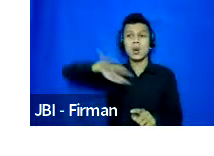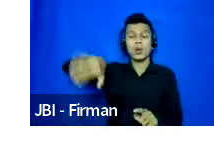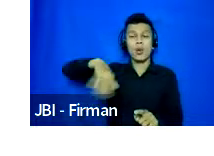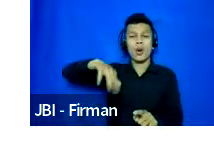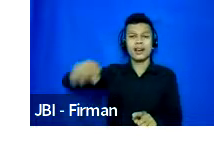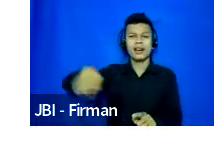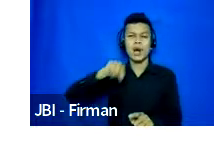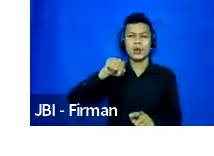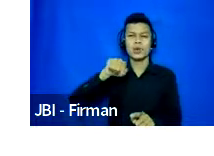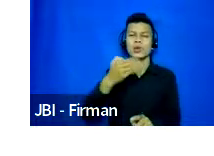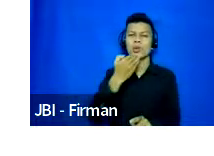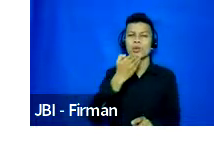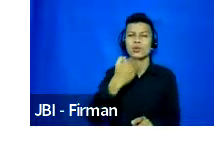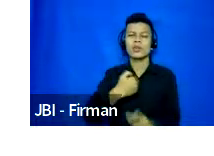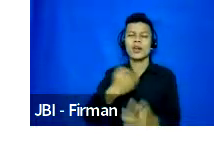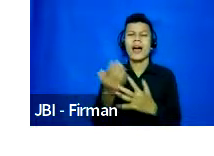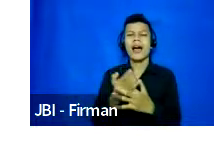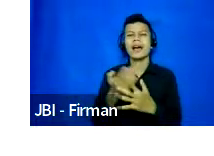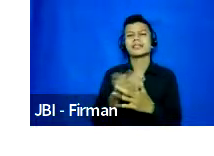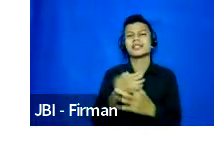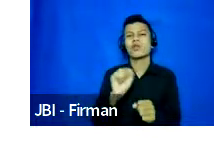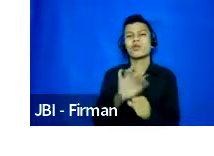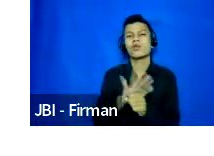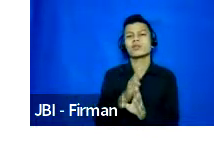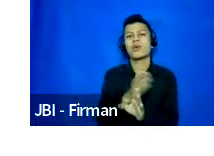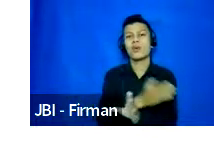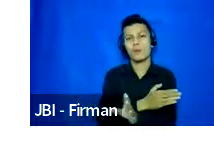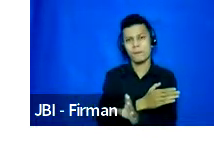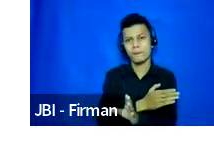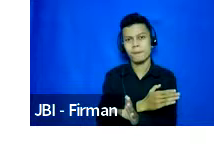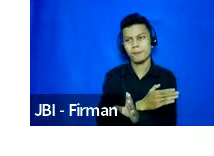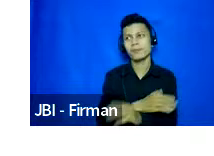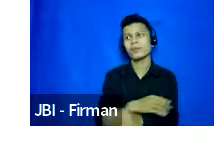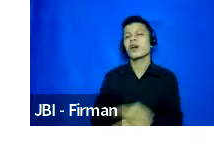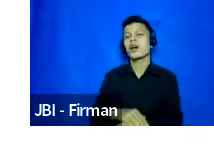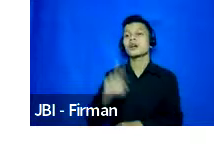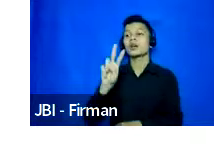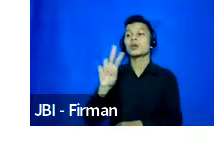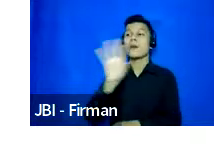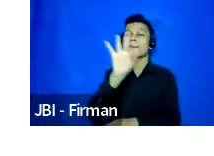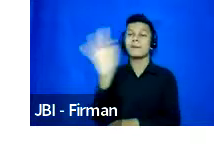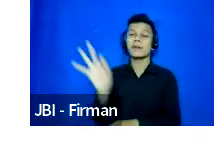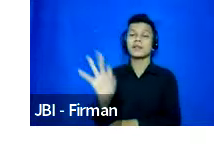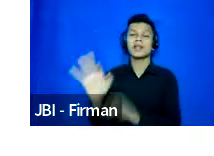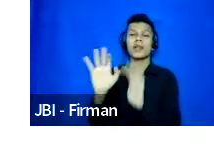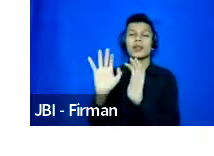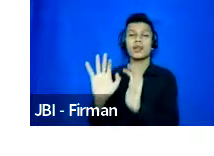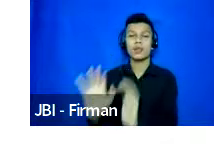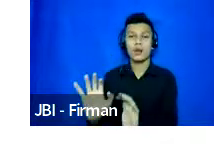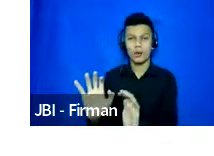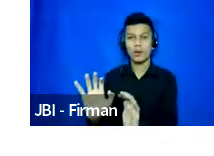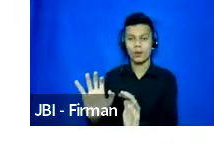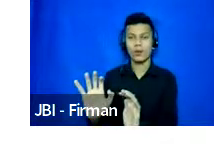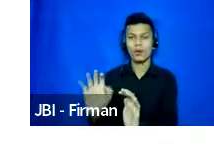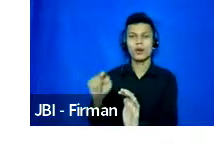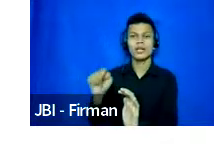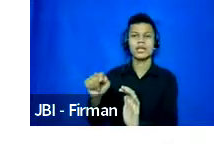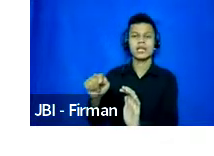connectivity before the pandemic, and just 2% from the poorest quintile of households had access to the